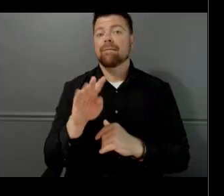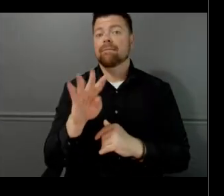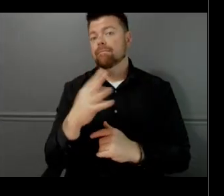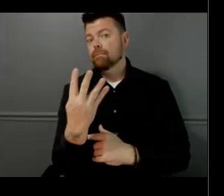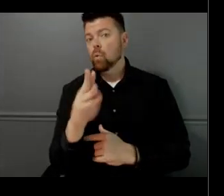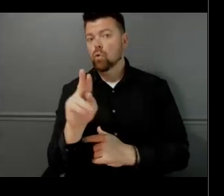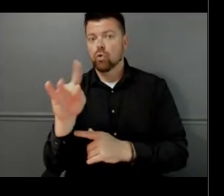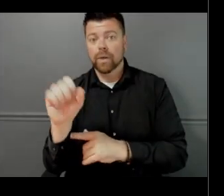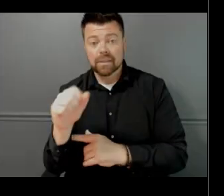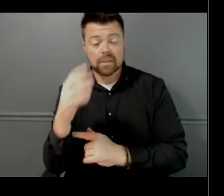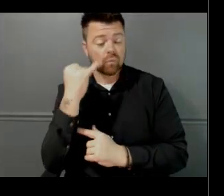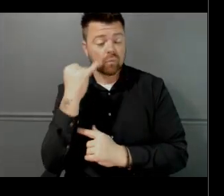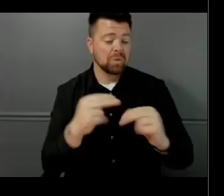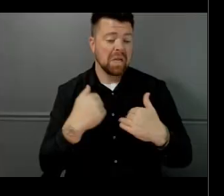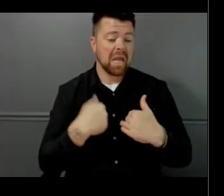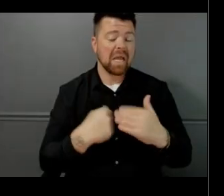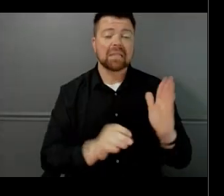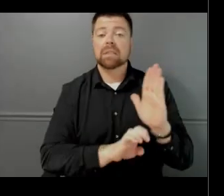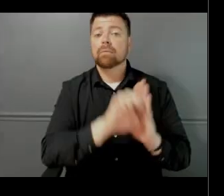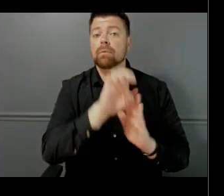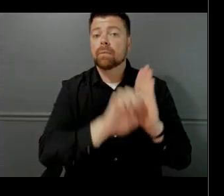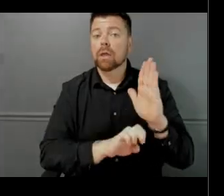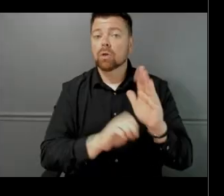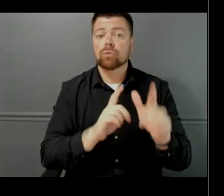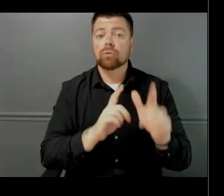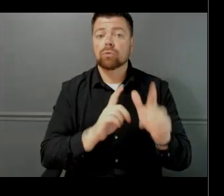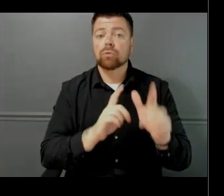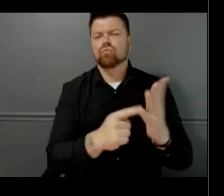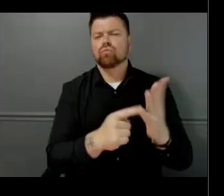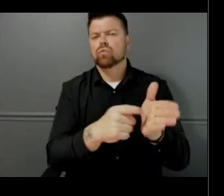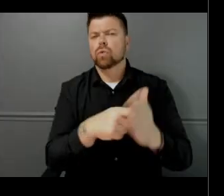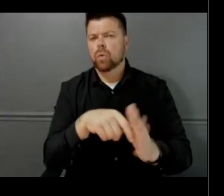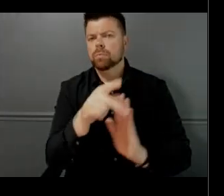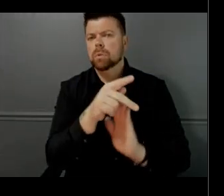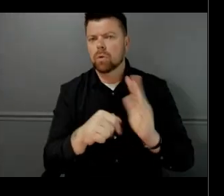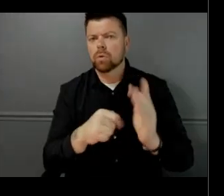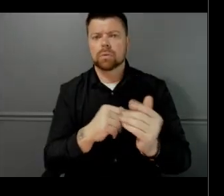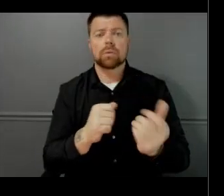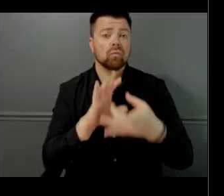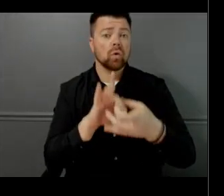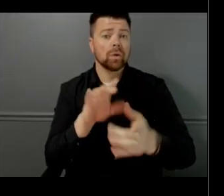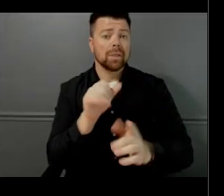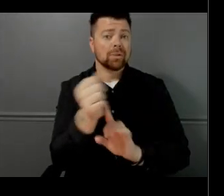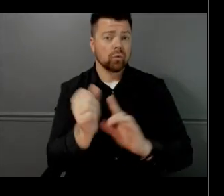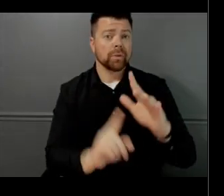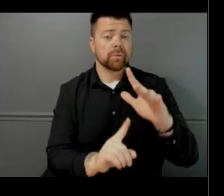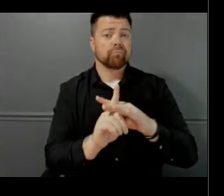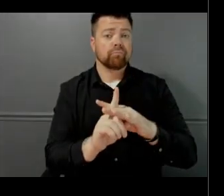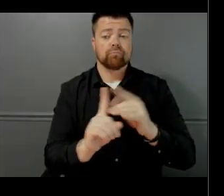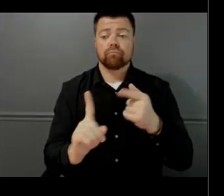building has an elevator, and in the case that it is covered,